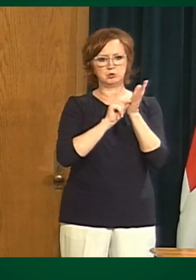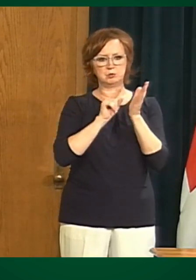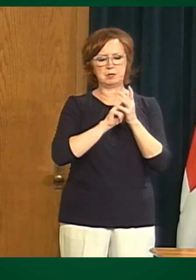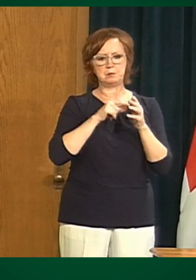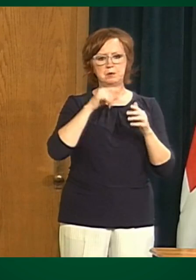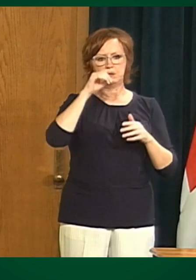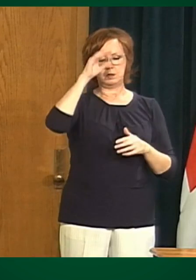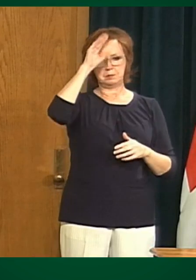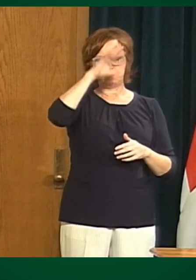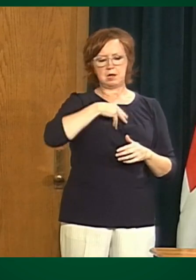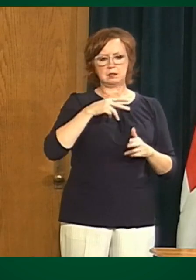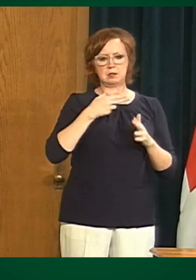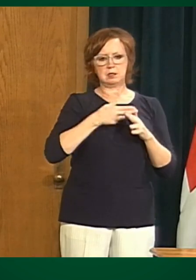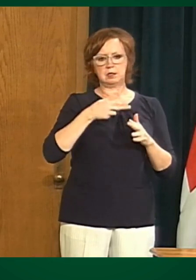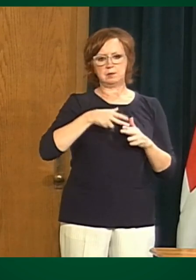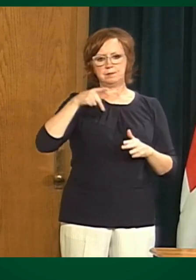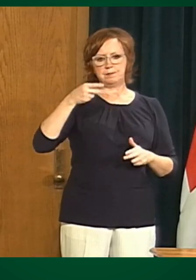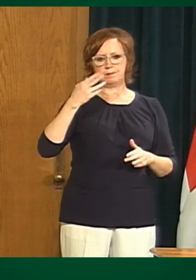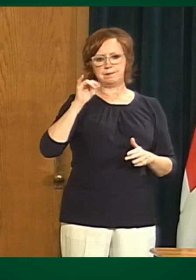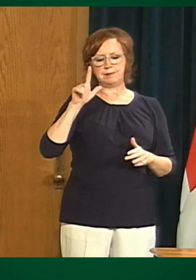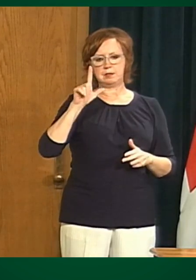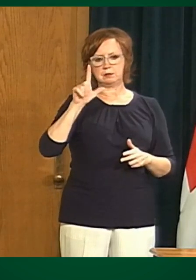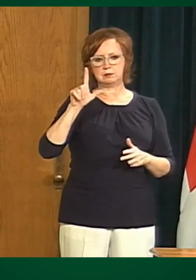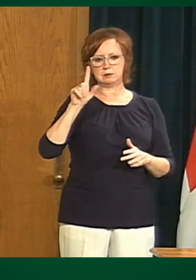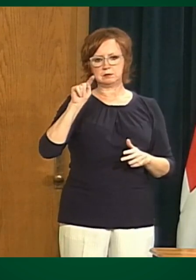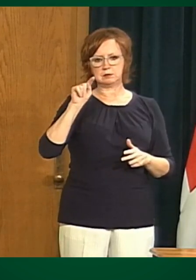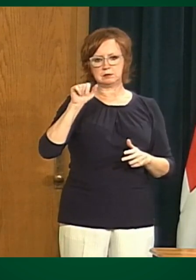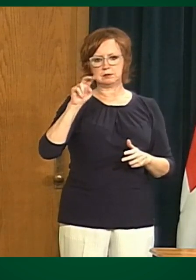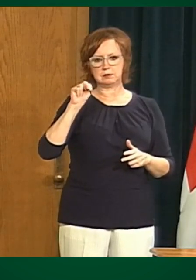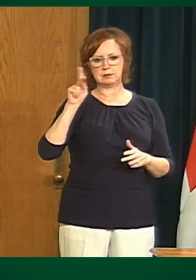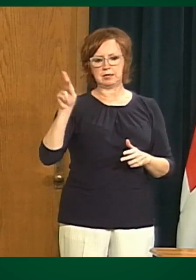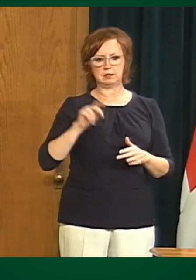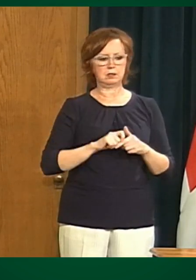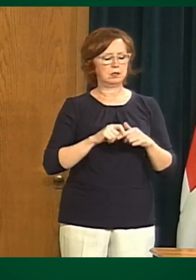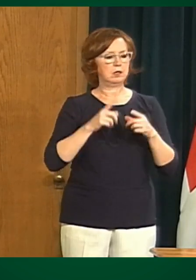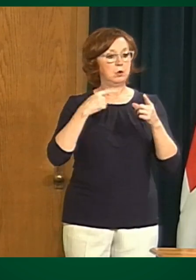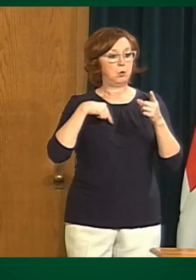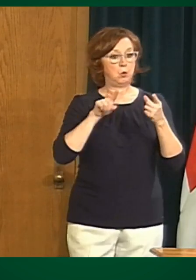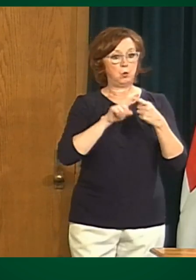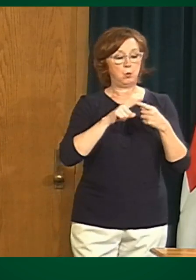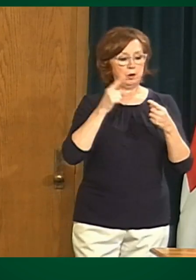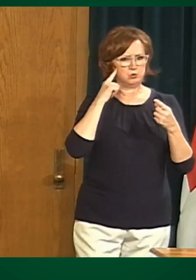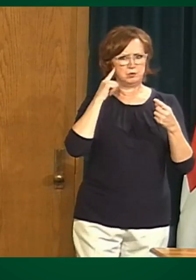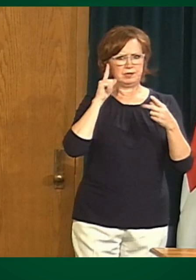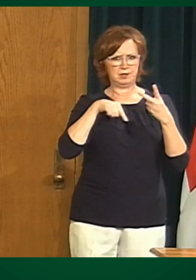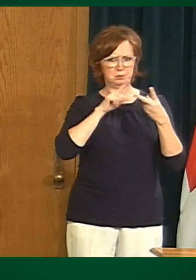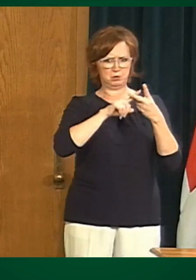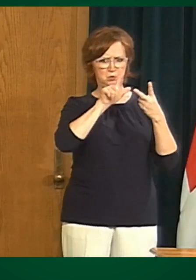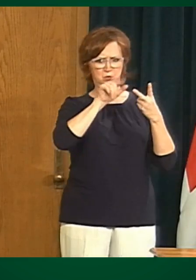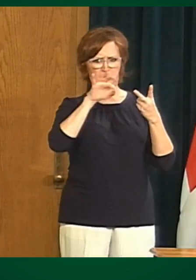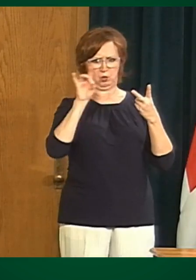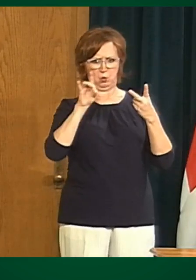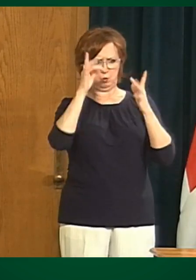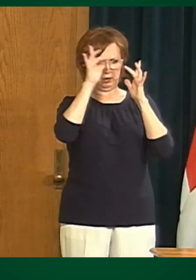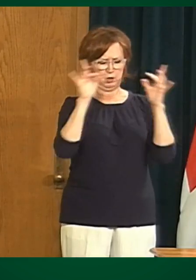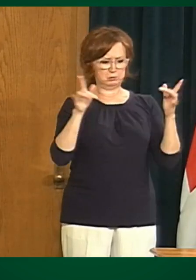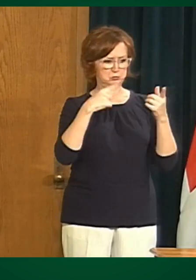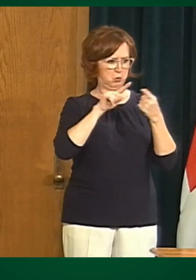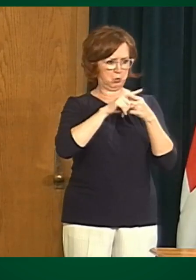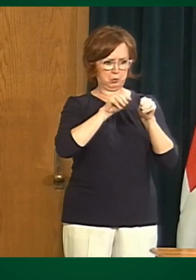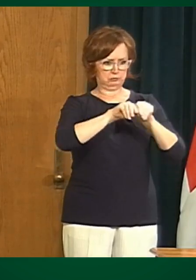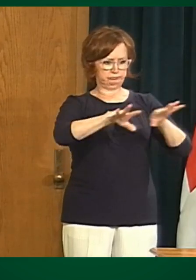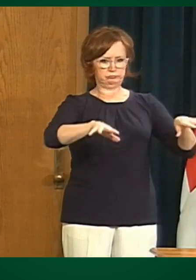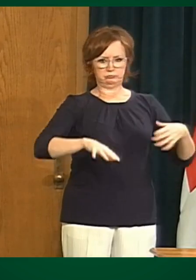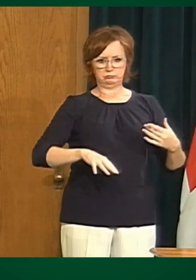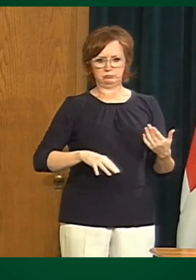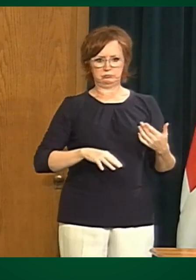Yeah, I'd like to know when you became aware of the outbreak in the Lloydminster Hospital. Did it have to